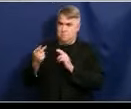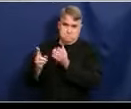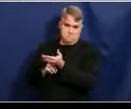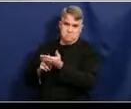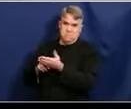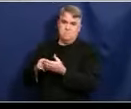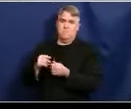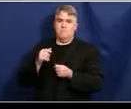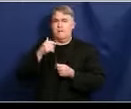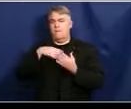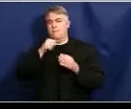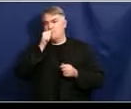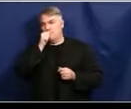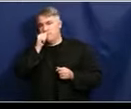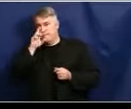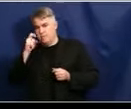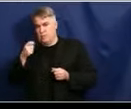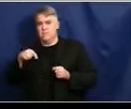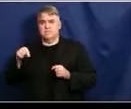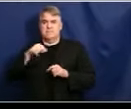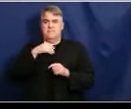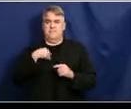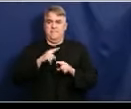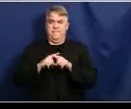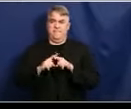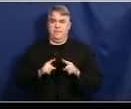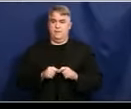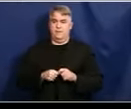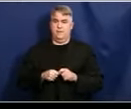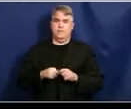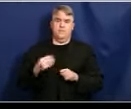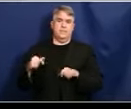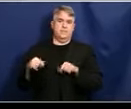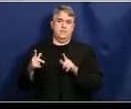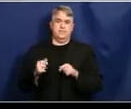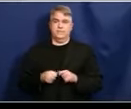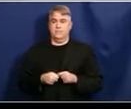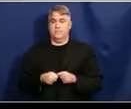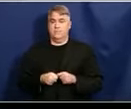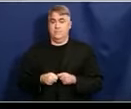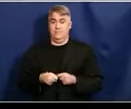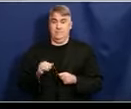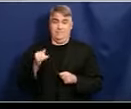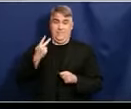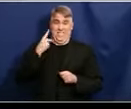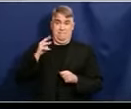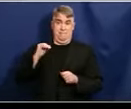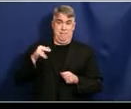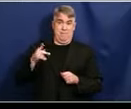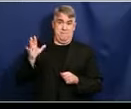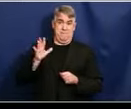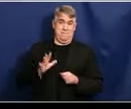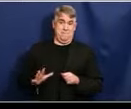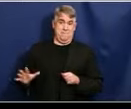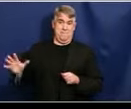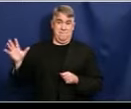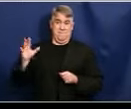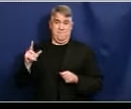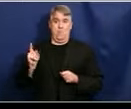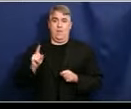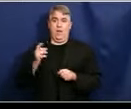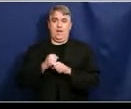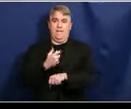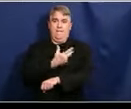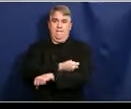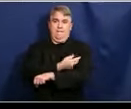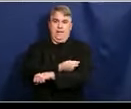private pharmacies. So going to the next slide, this is a map of all of the vaccination sites, and the